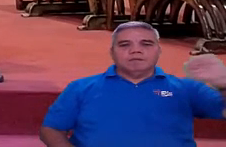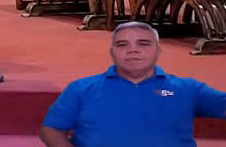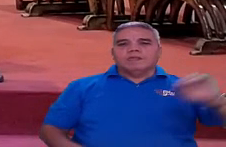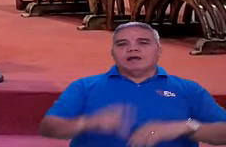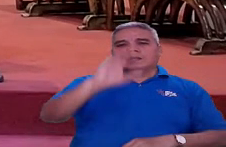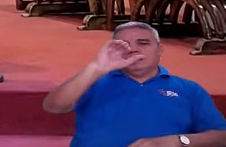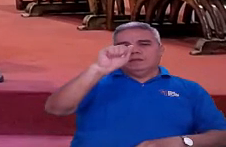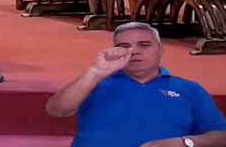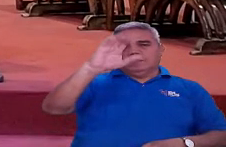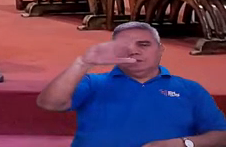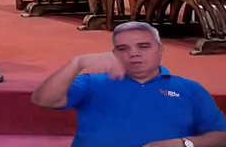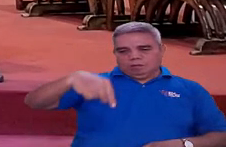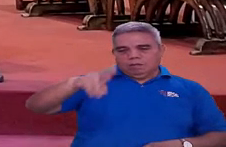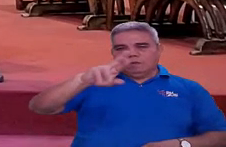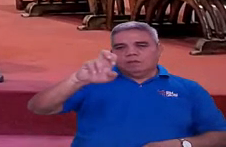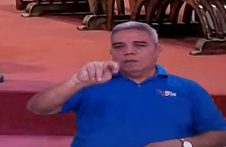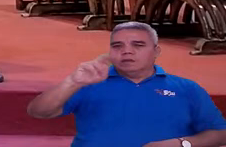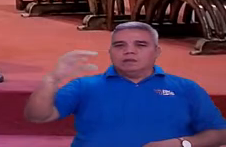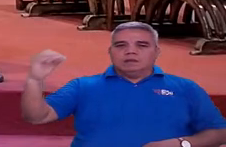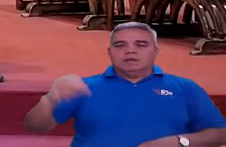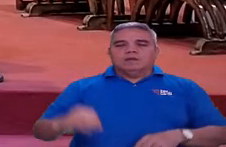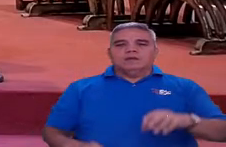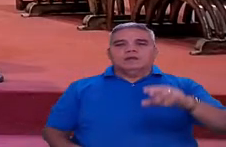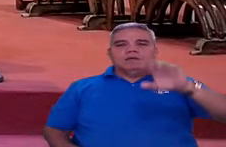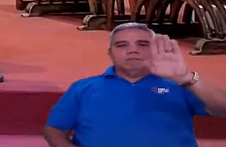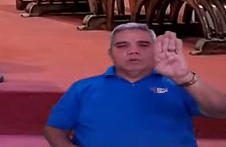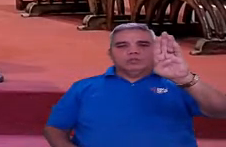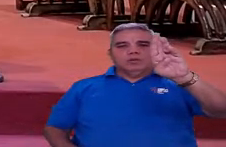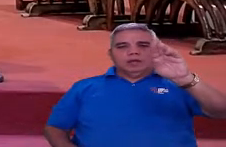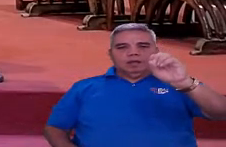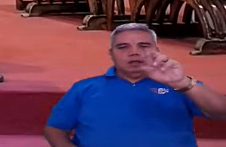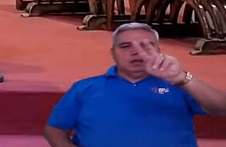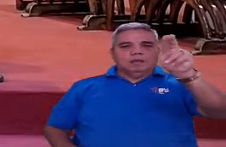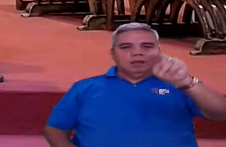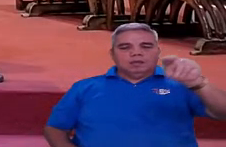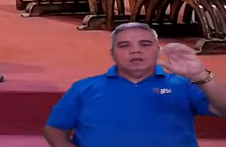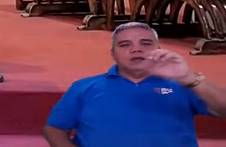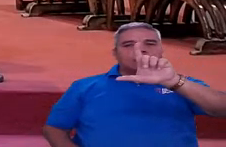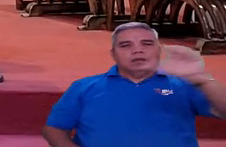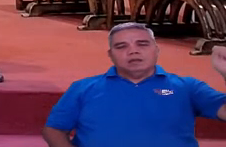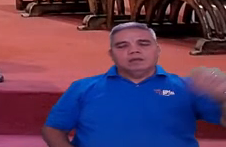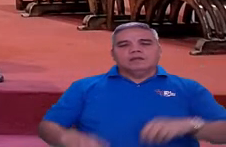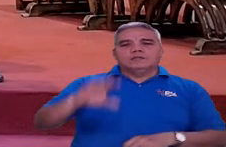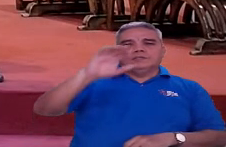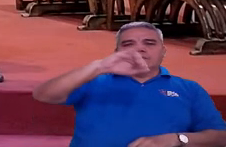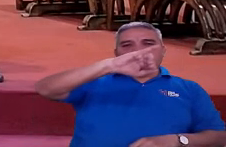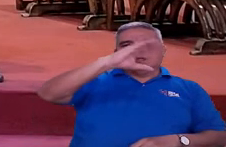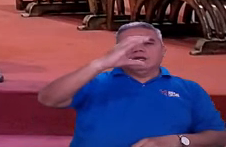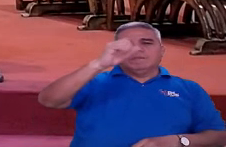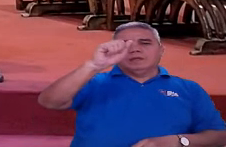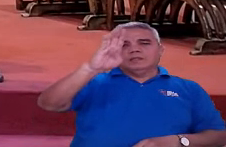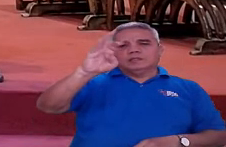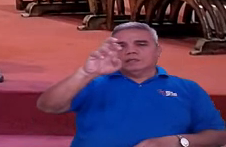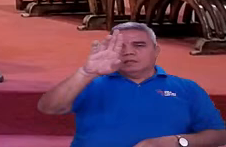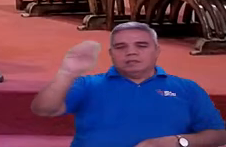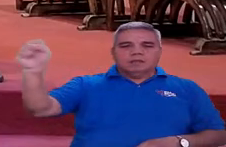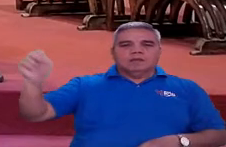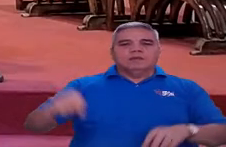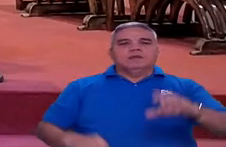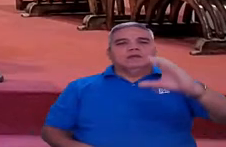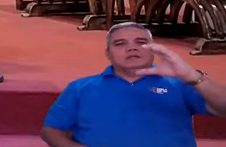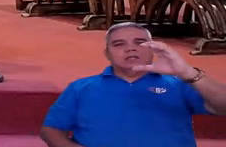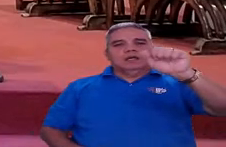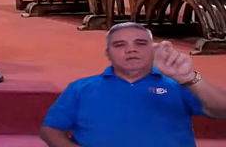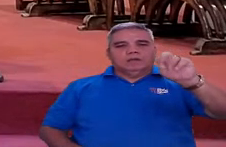Mrs. Aquino Marvin, Pastor and Mrs. Broñola Glenn, Pastor and Mrs. Jeffrey Cabras, Pastor